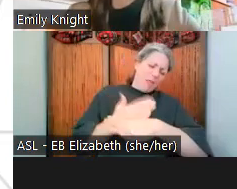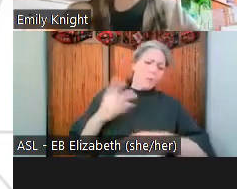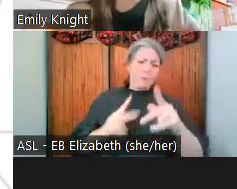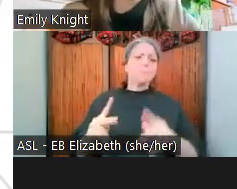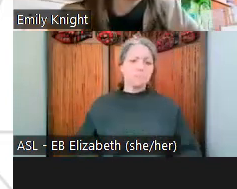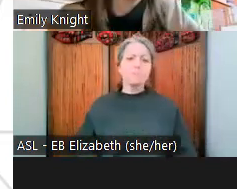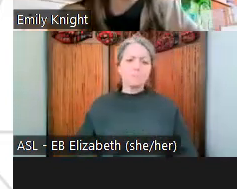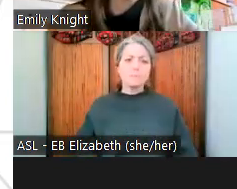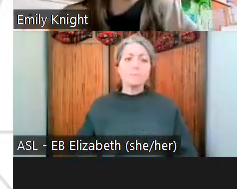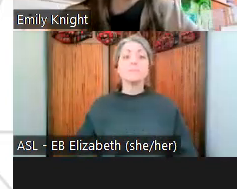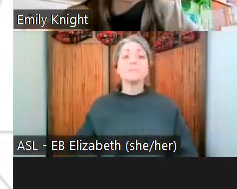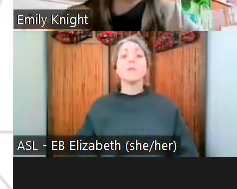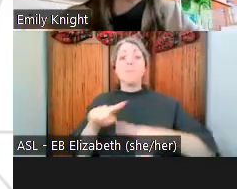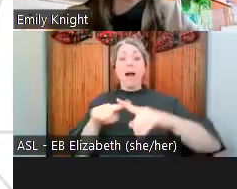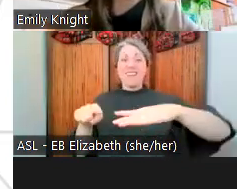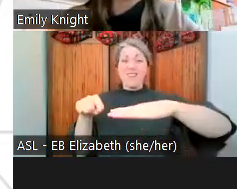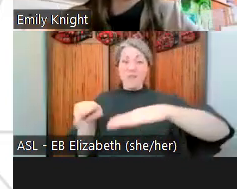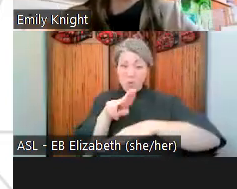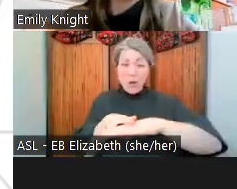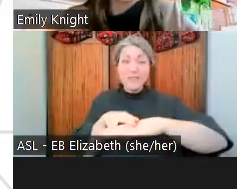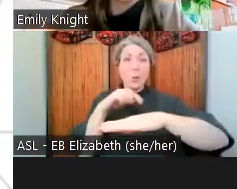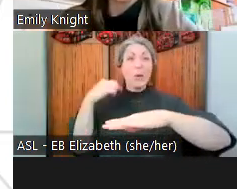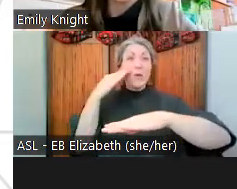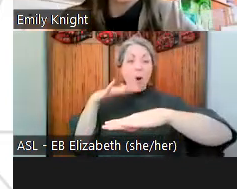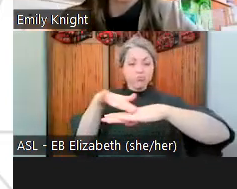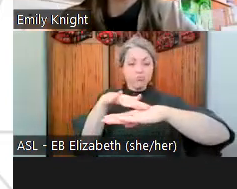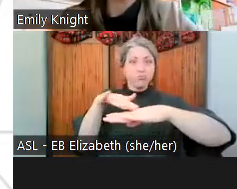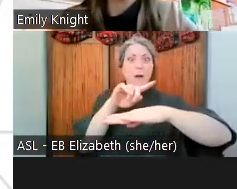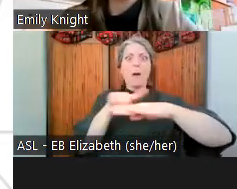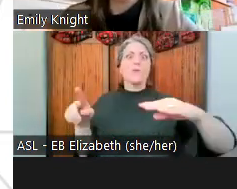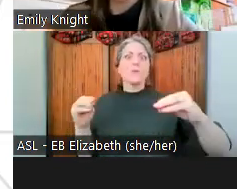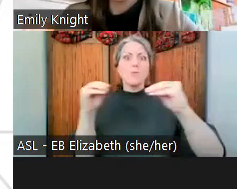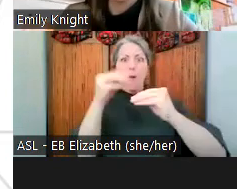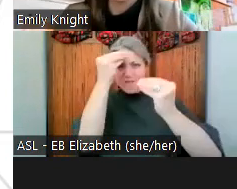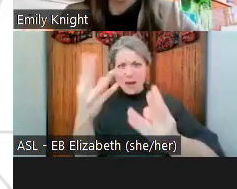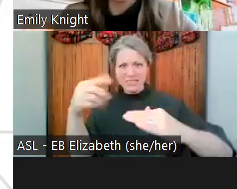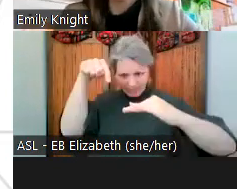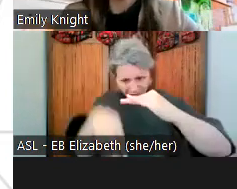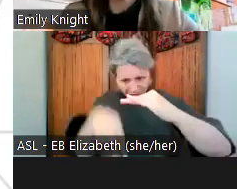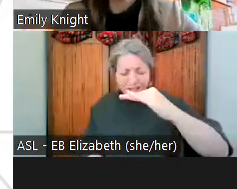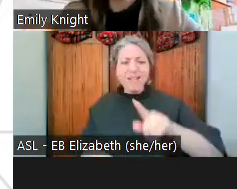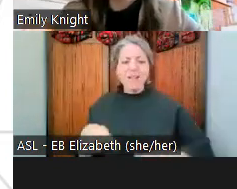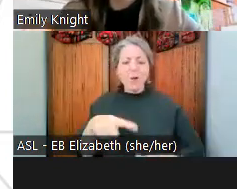But of course, with most things in life, what we know is just the tip of the iceberg, and there's even more that we don't know.